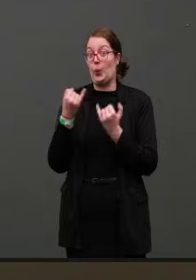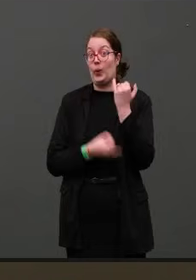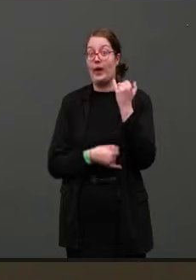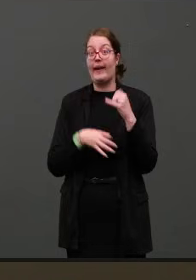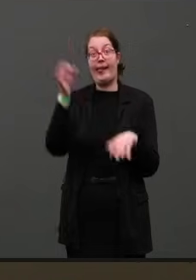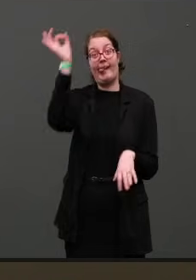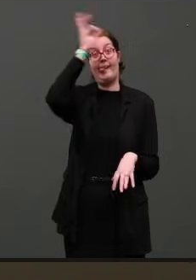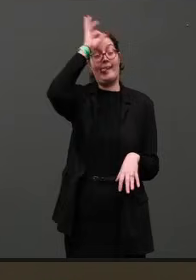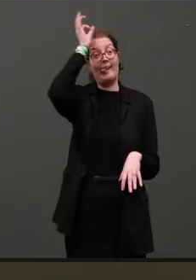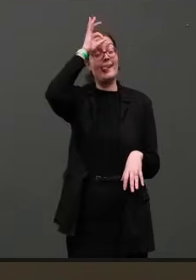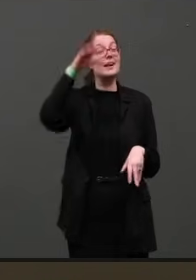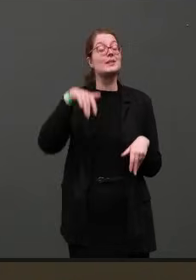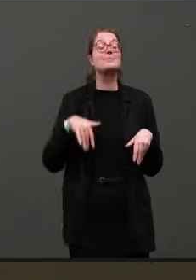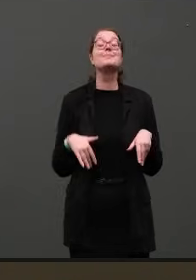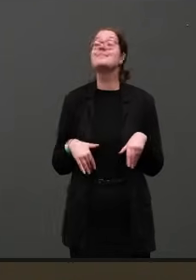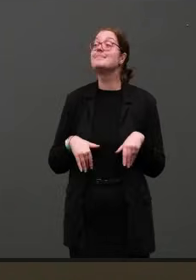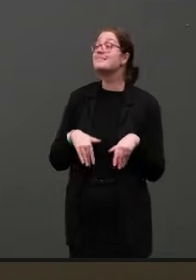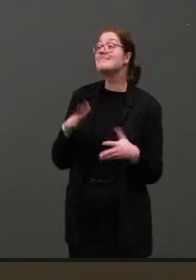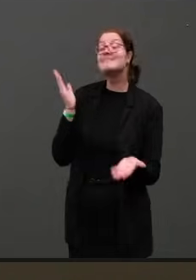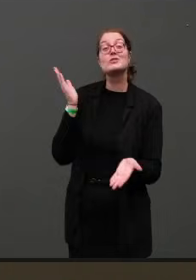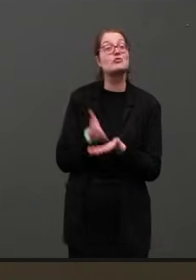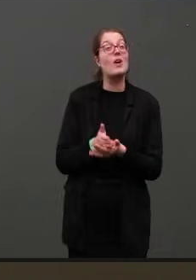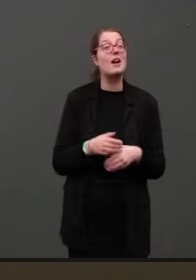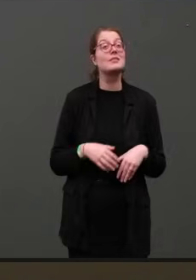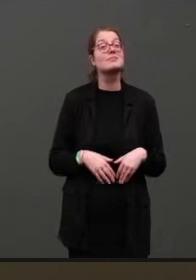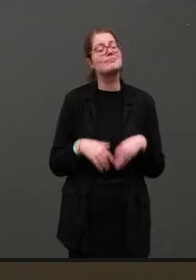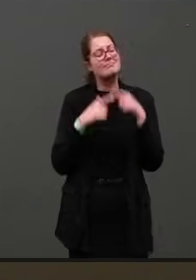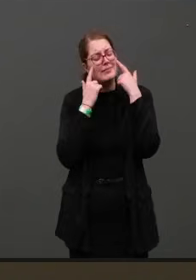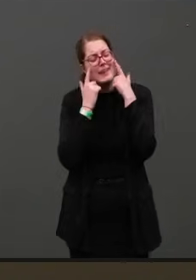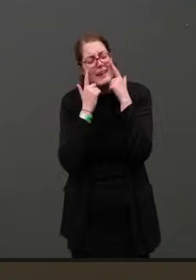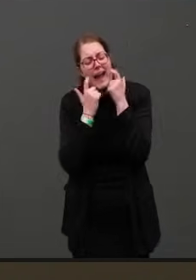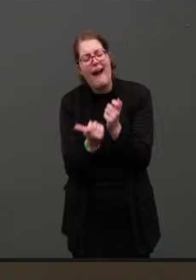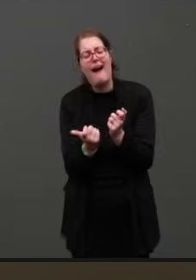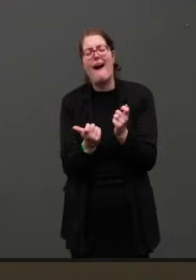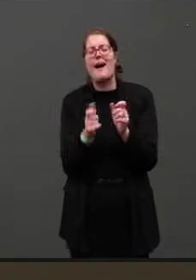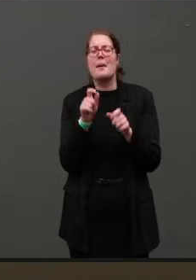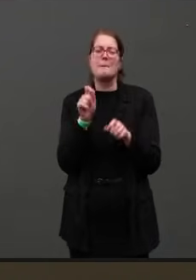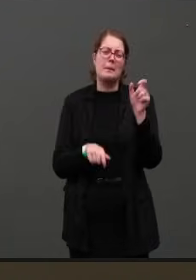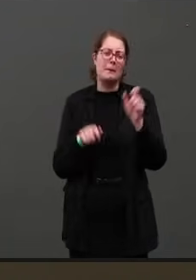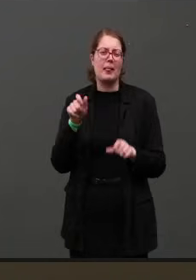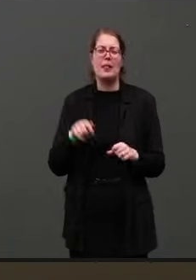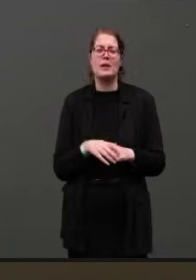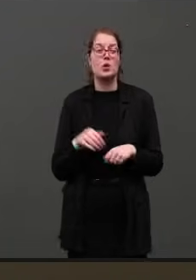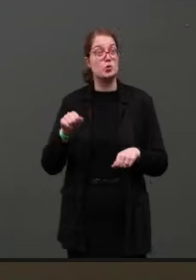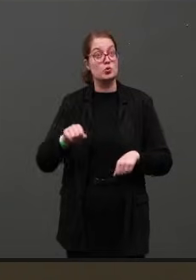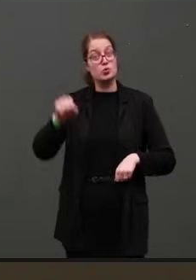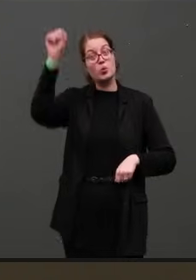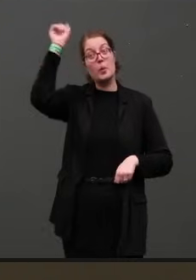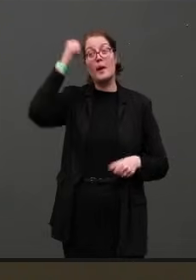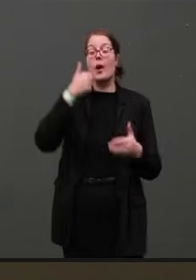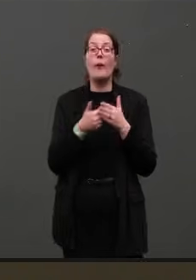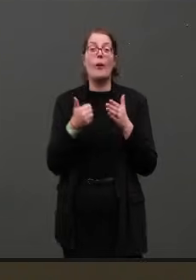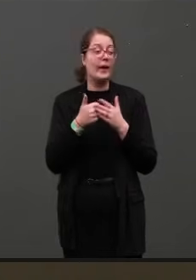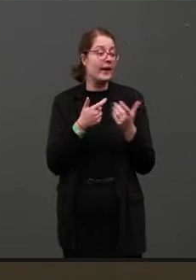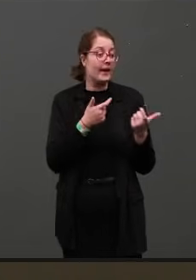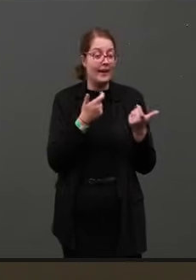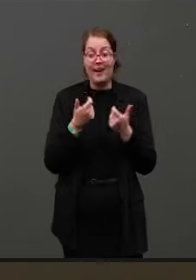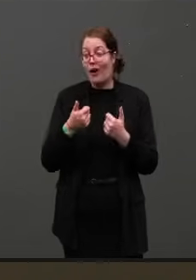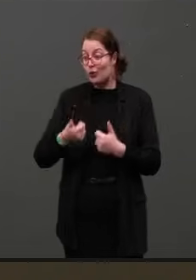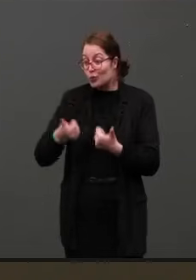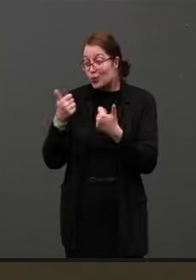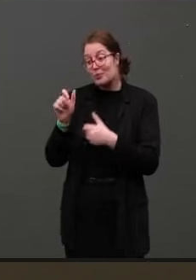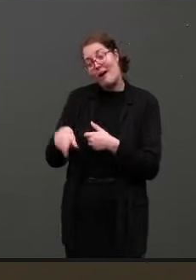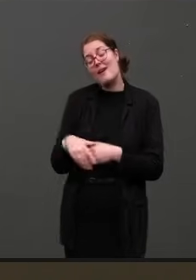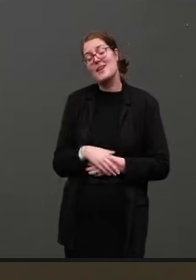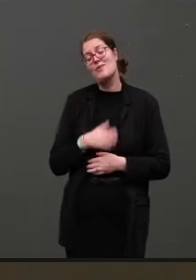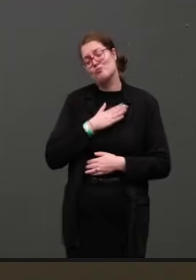too trusting, and he cares about people. Superman always looks for the good in everyone, and that often puts him